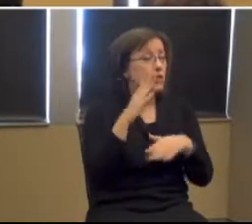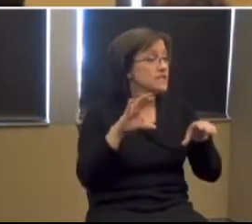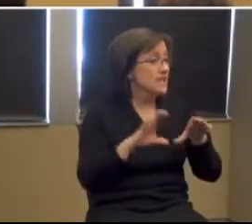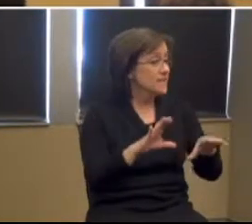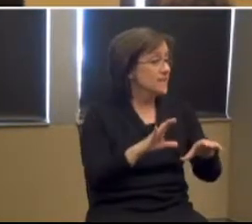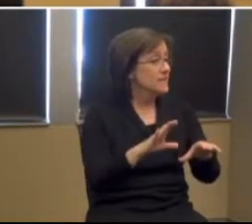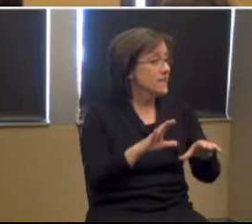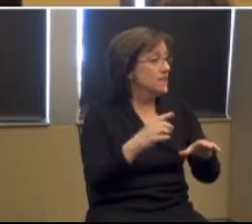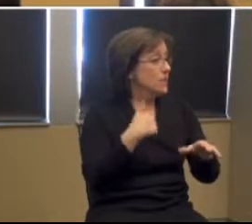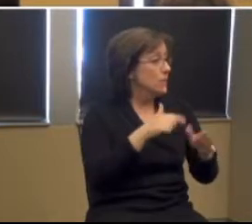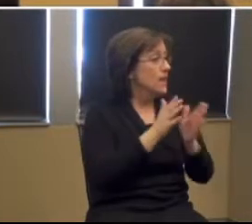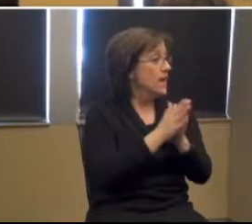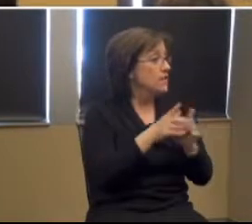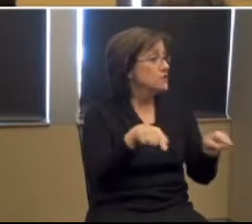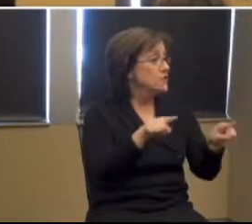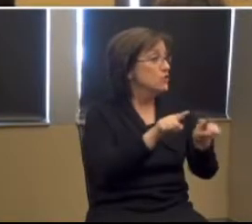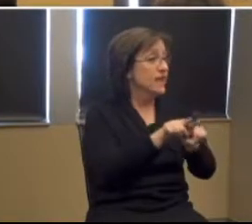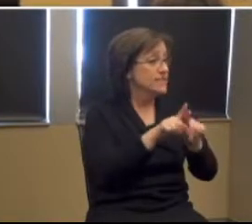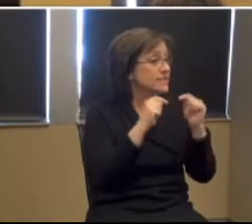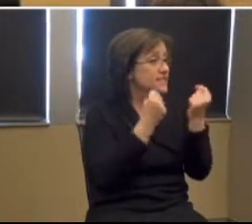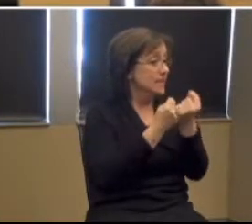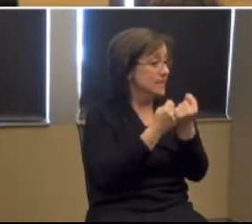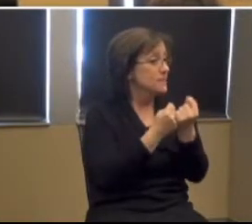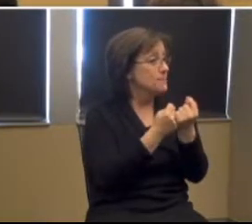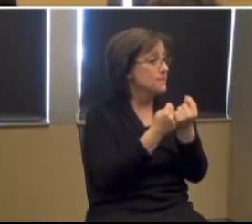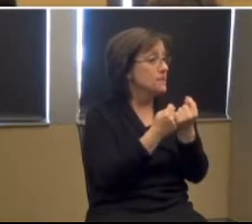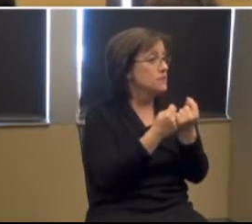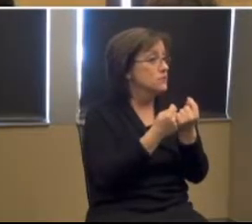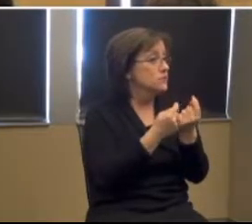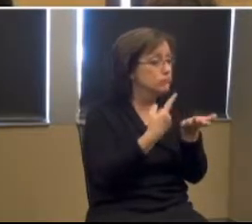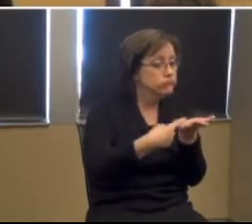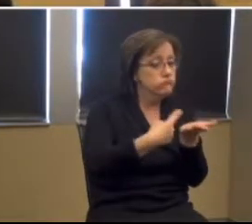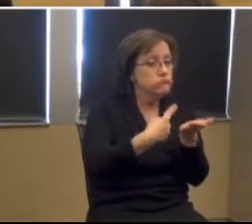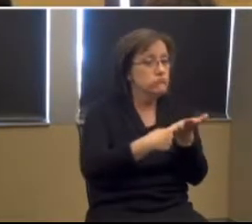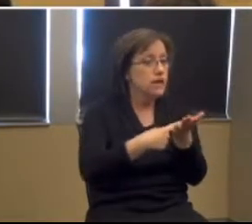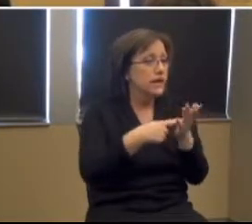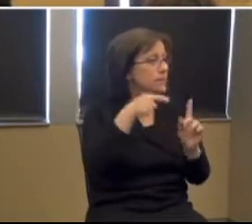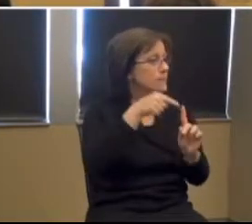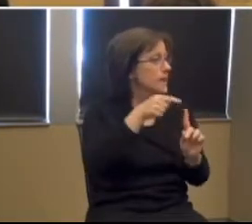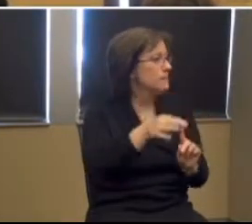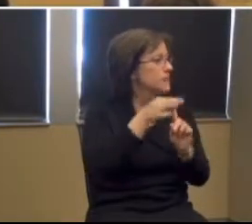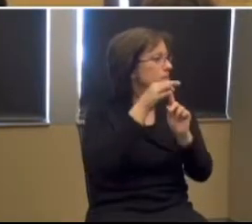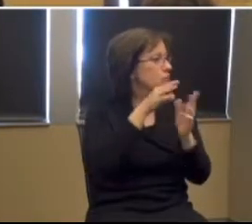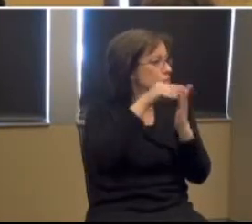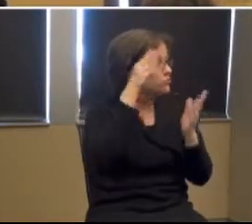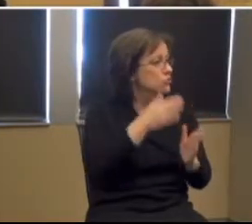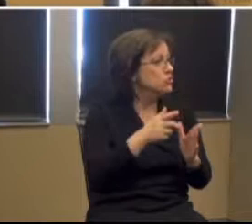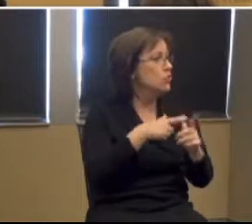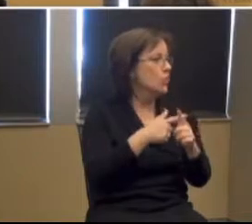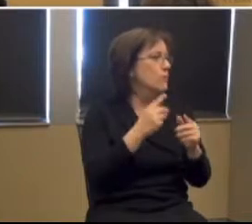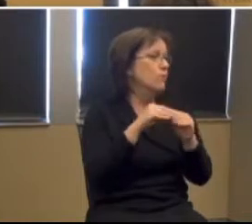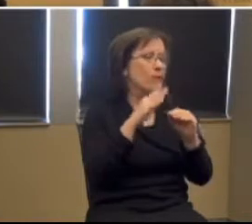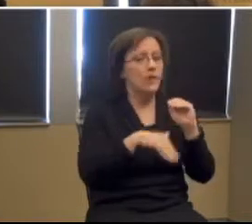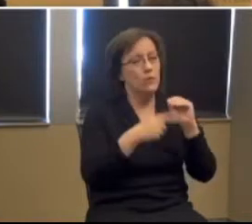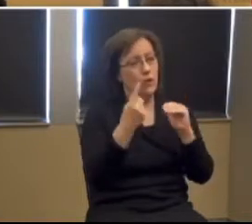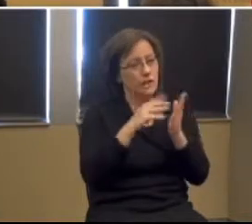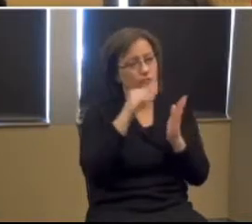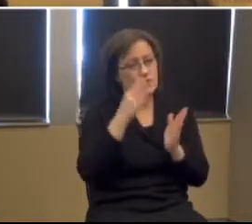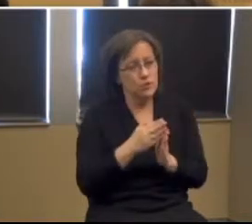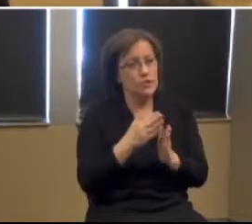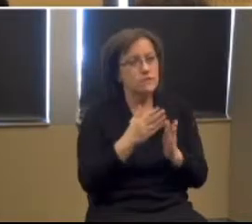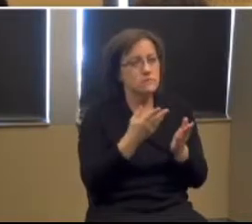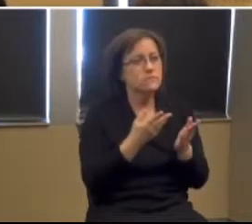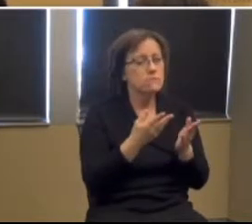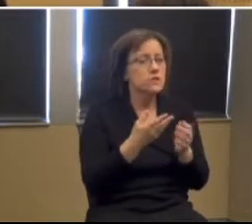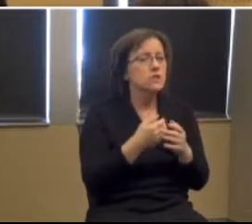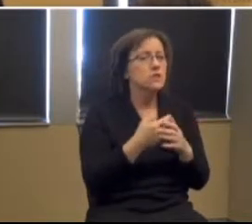as a team to talk about a student that you are supporting or multiple students. And so we again invite you to go back